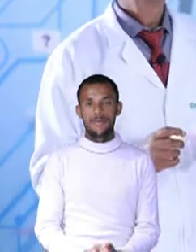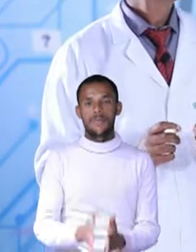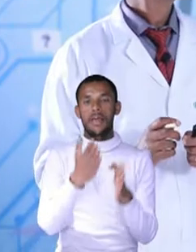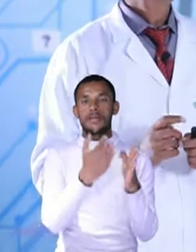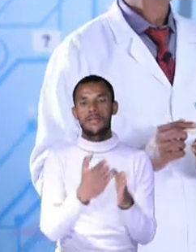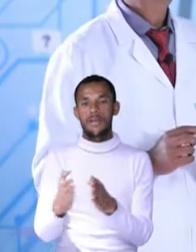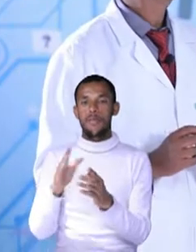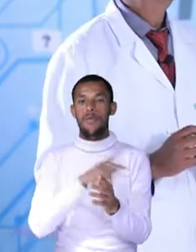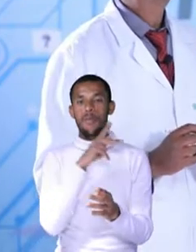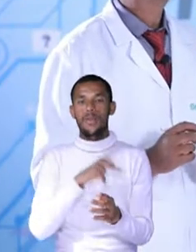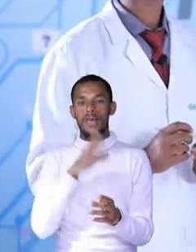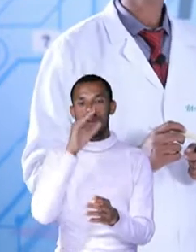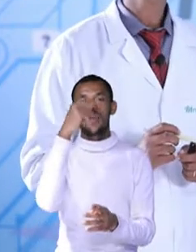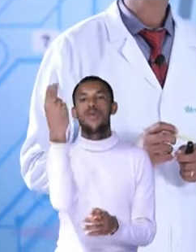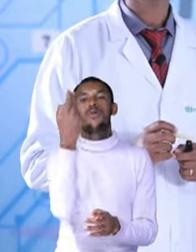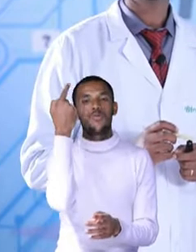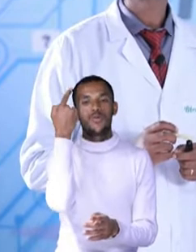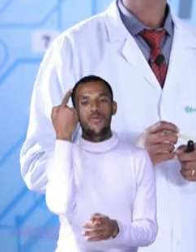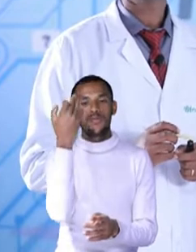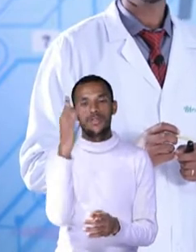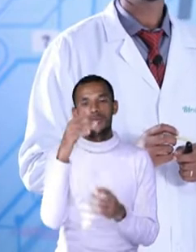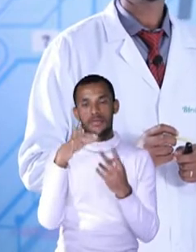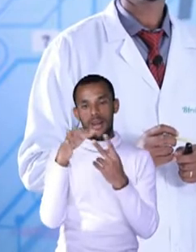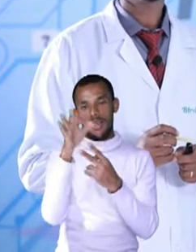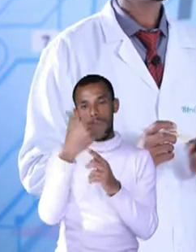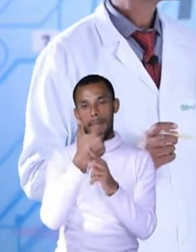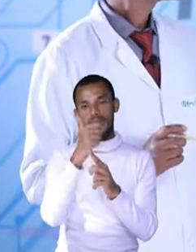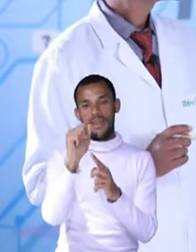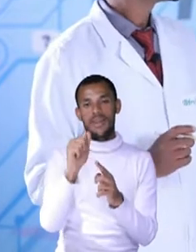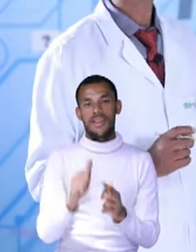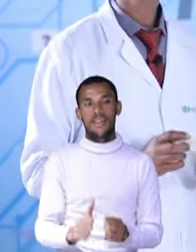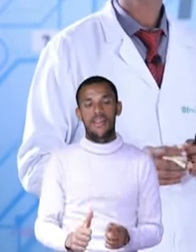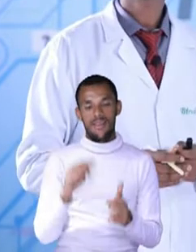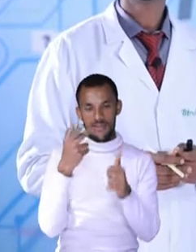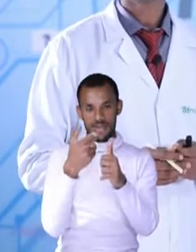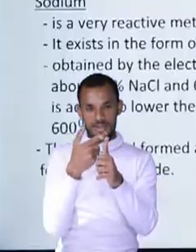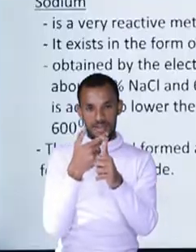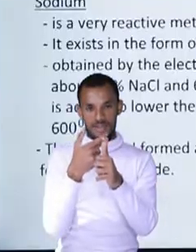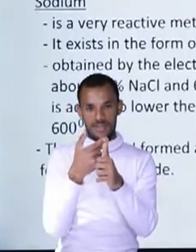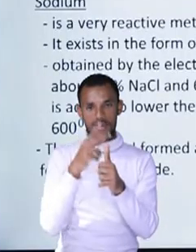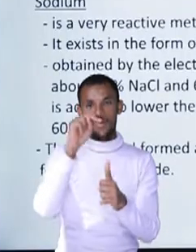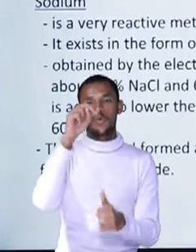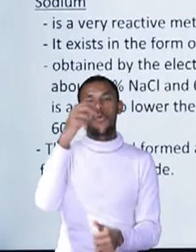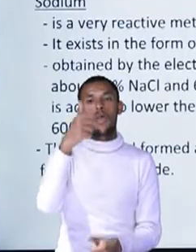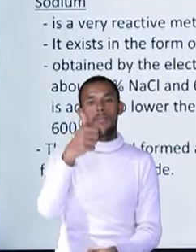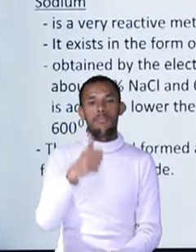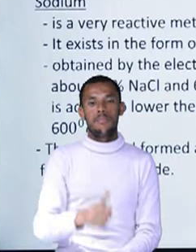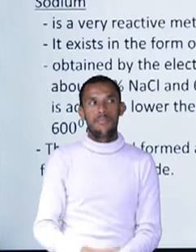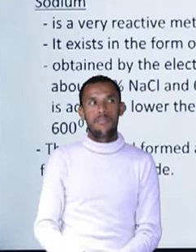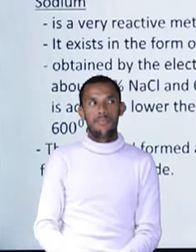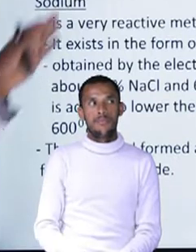Extraction, properties, and uses of some selected metals. The first one is sodium.